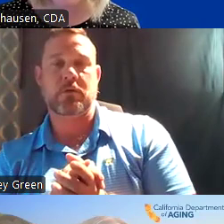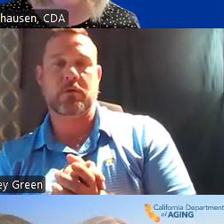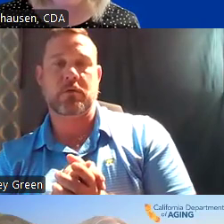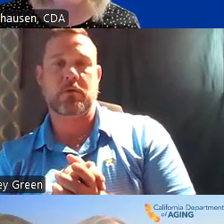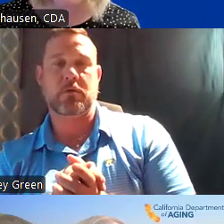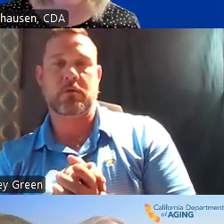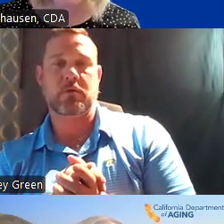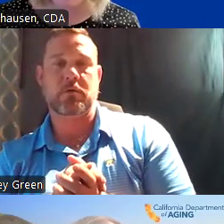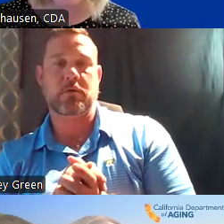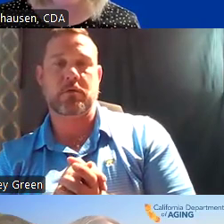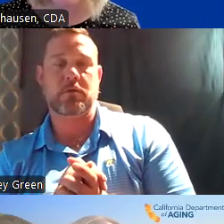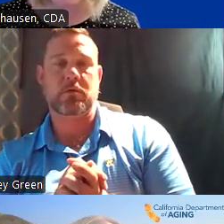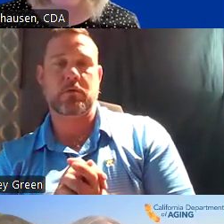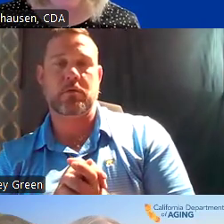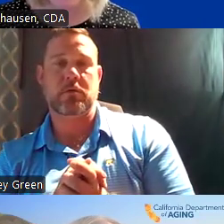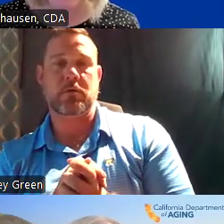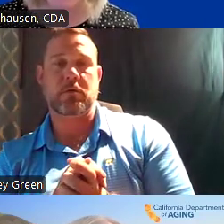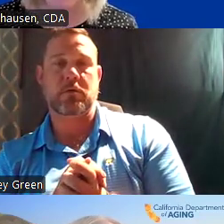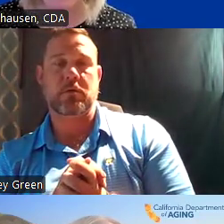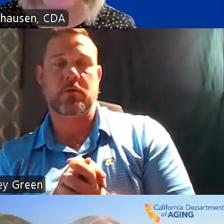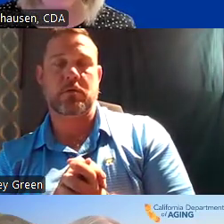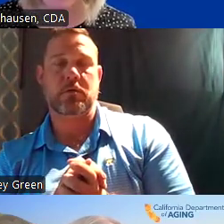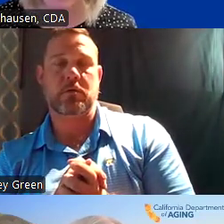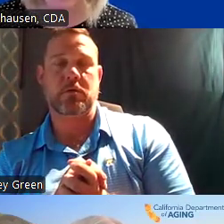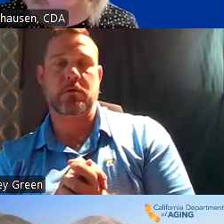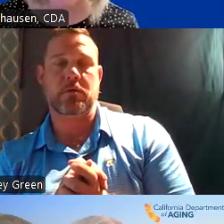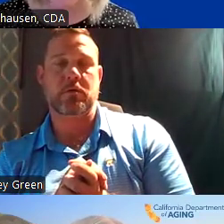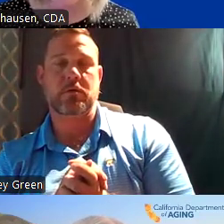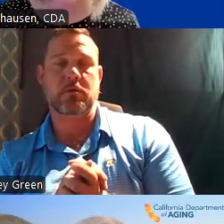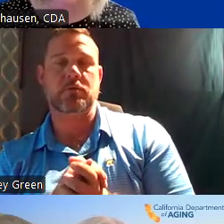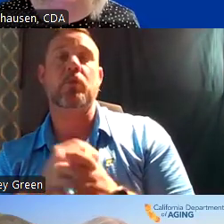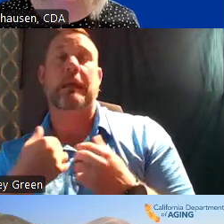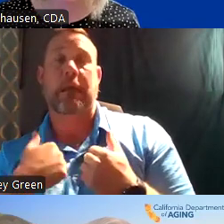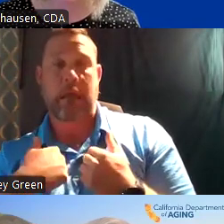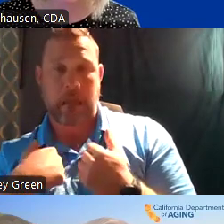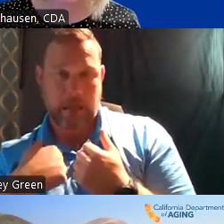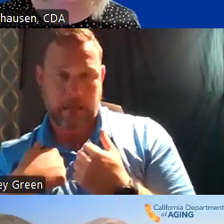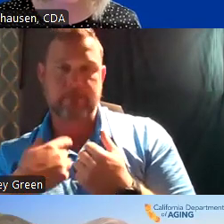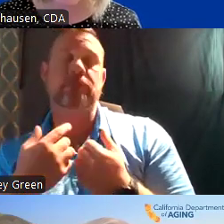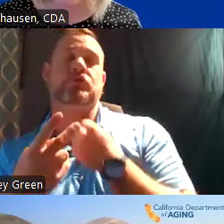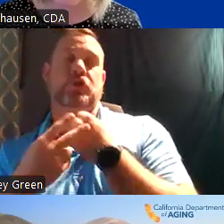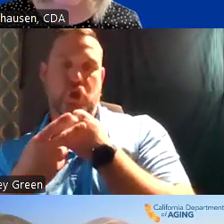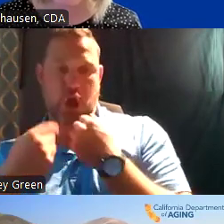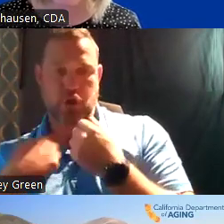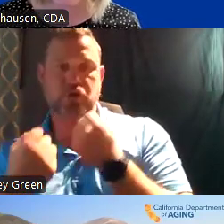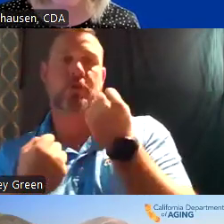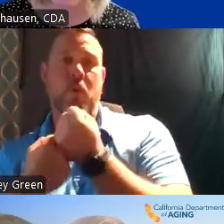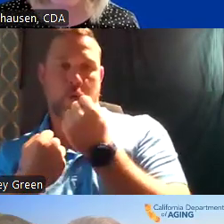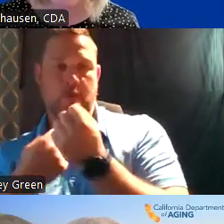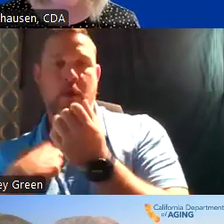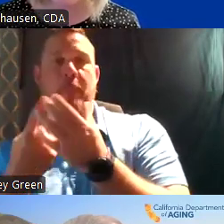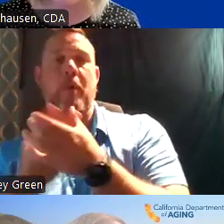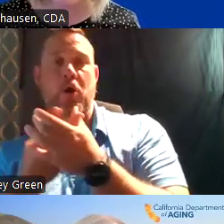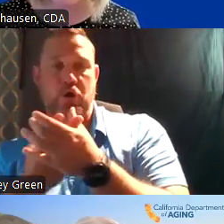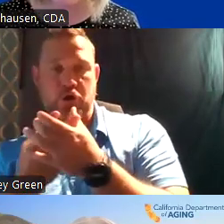If there is a slide, there we go. So with that, we have secured our support of our Master Plan for Aging Foundation partners. And we're